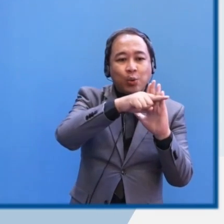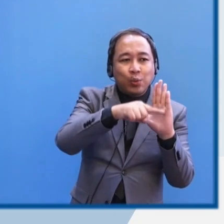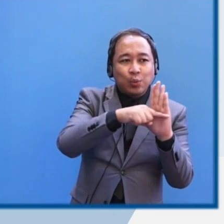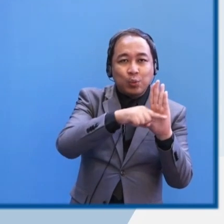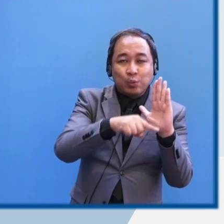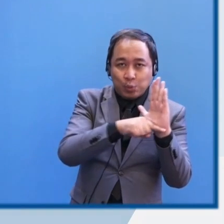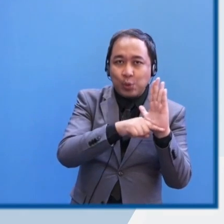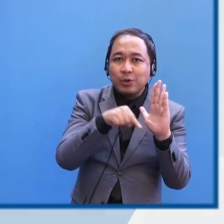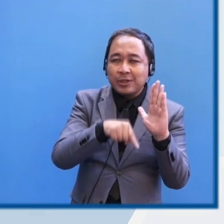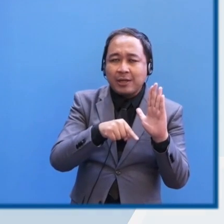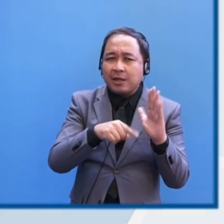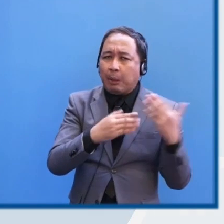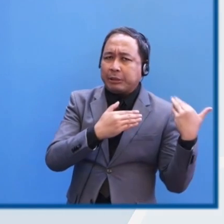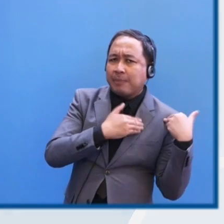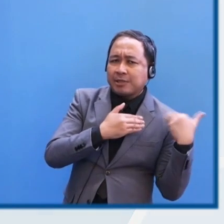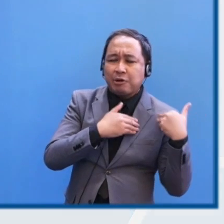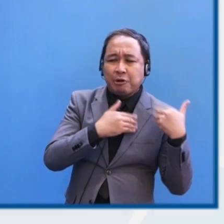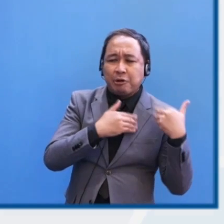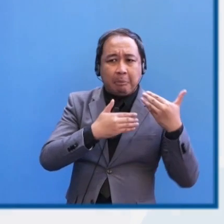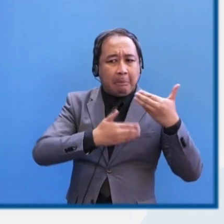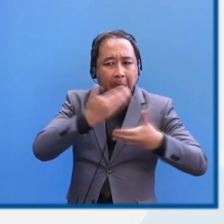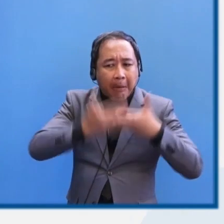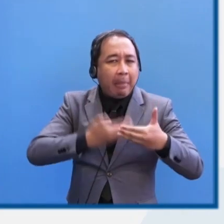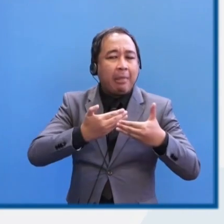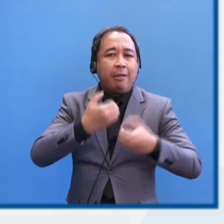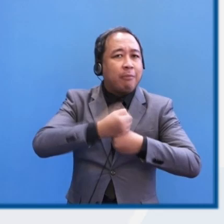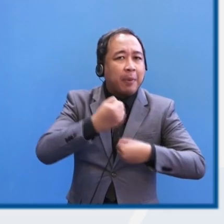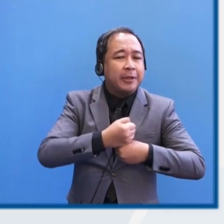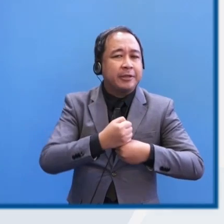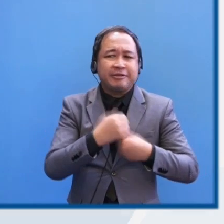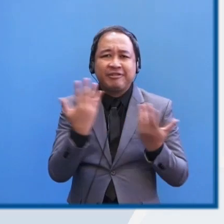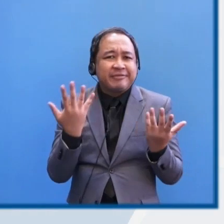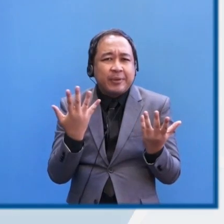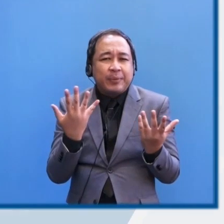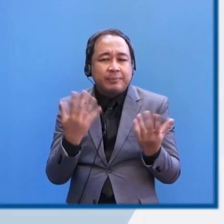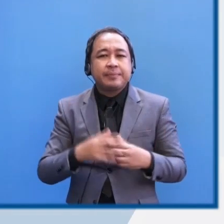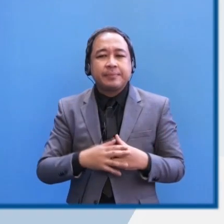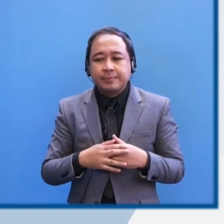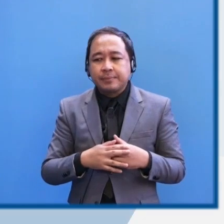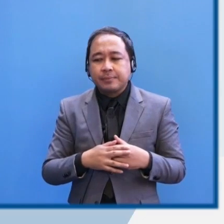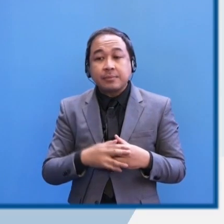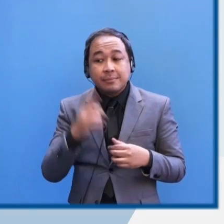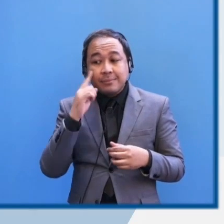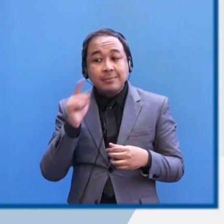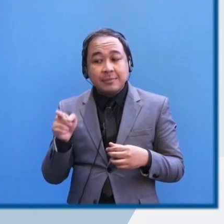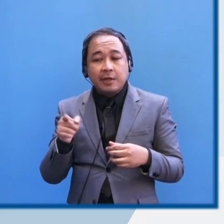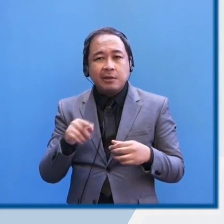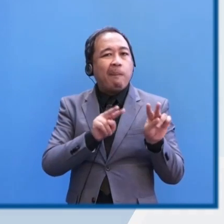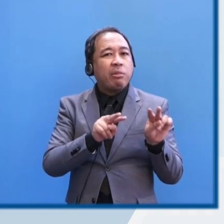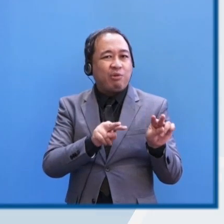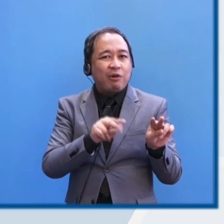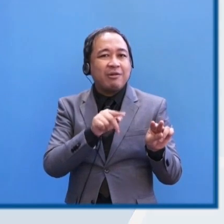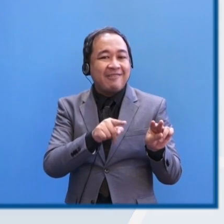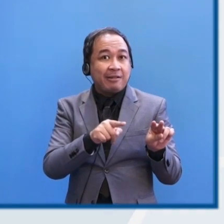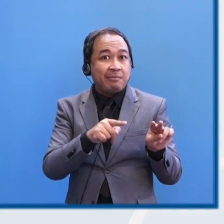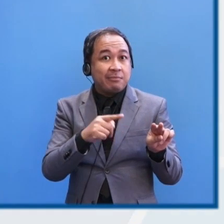who is within a government asking a very important question. If you manage according to key performance indicators, who owns them? Once